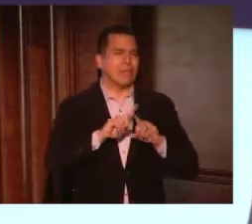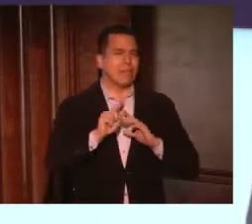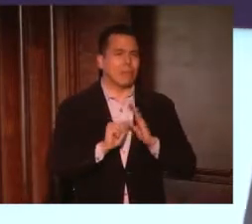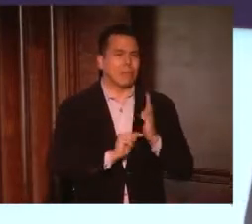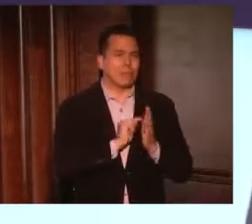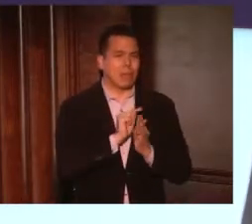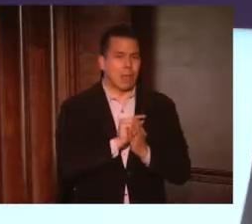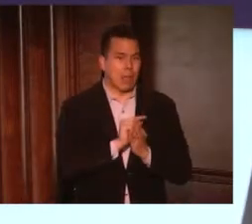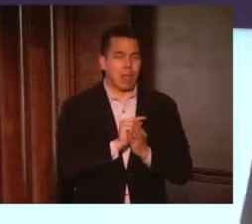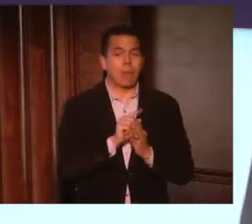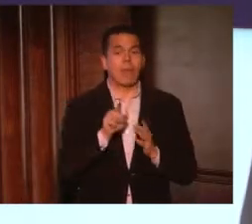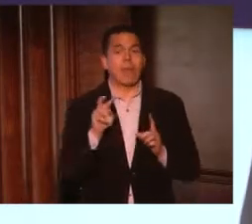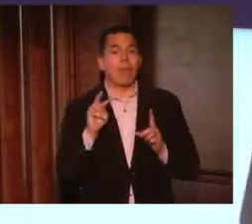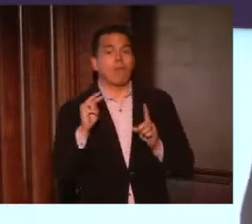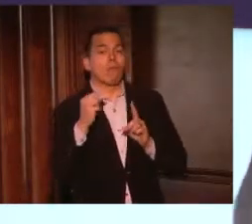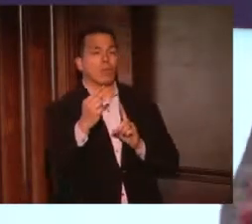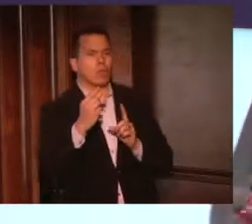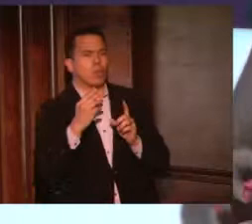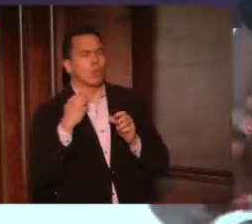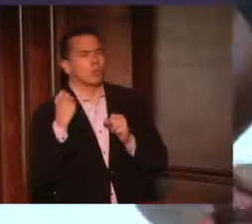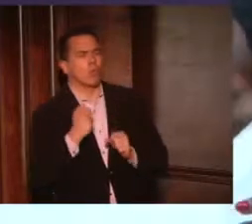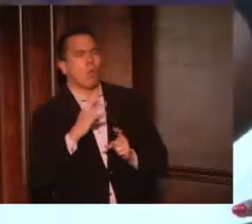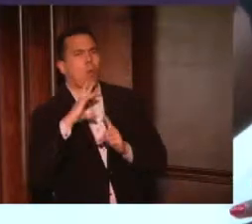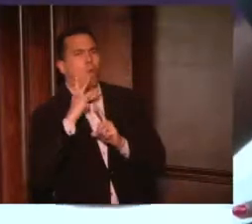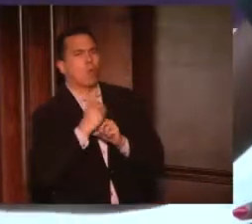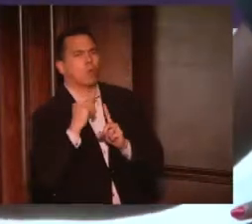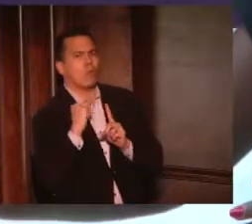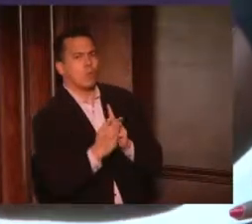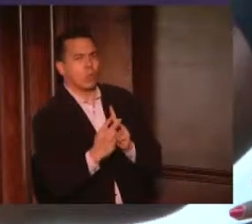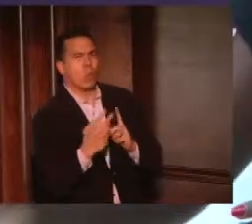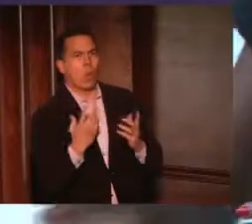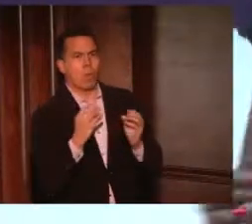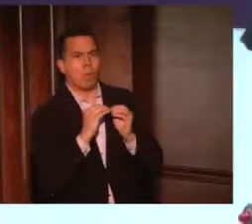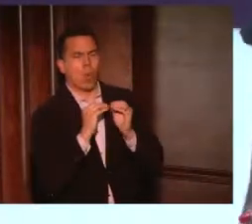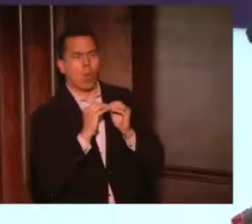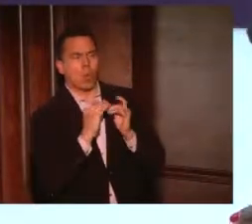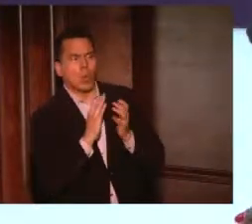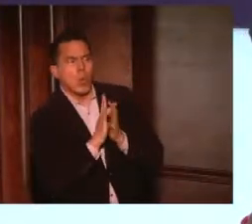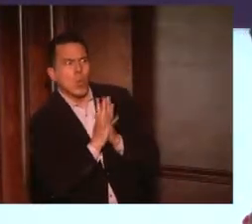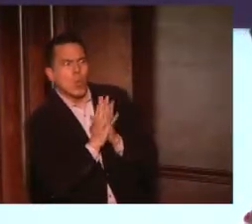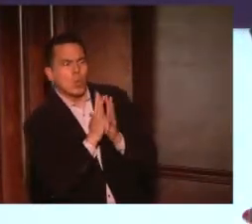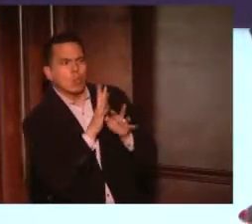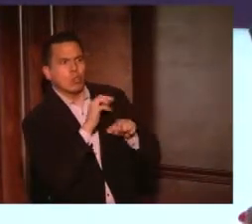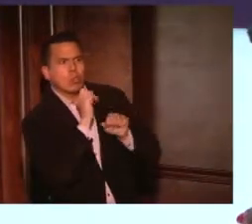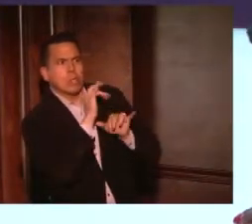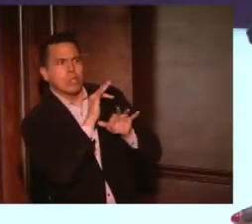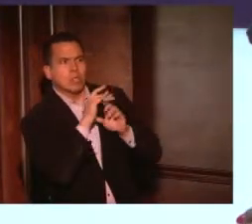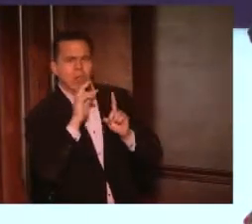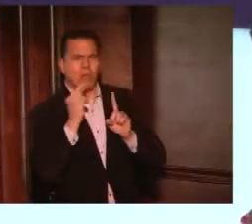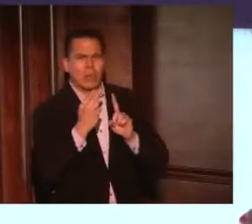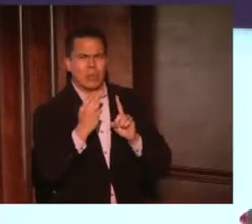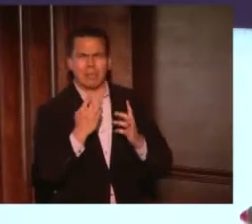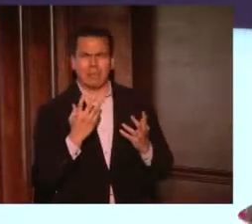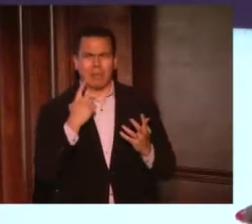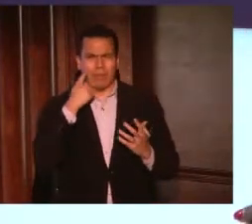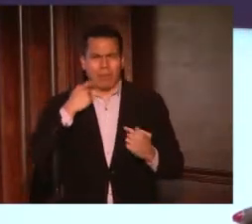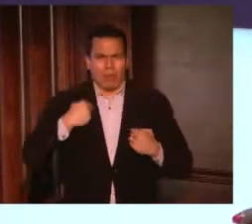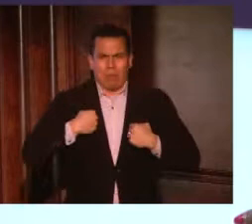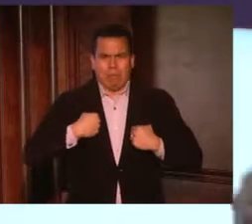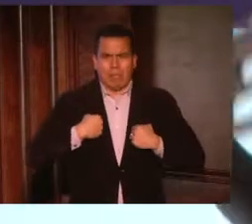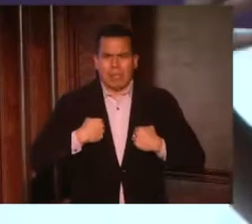cultural and superstitious angle as opposed from a medical angle. And so for me, it was first